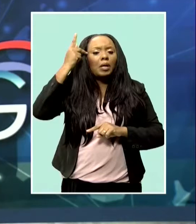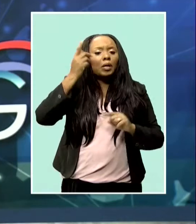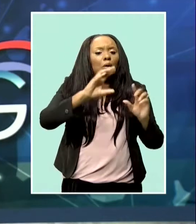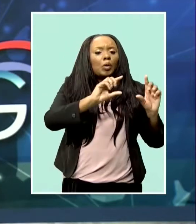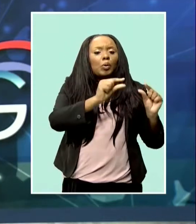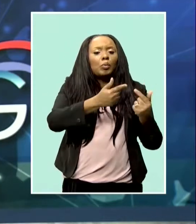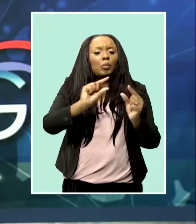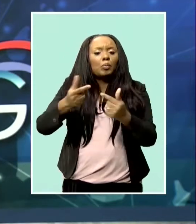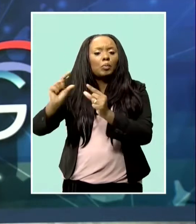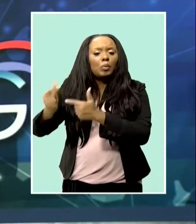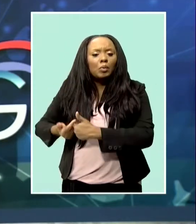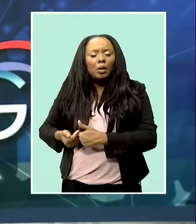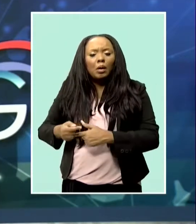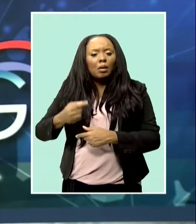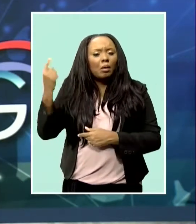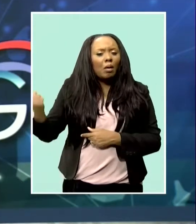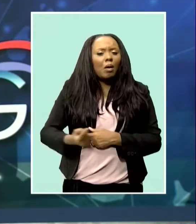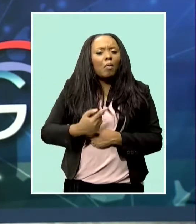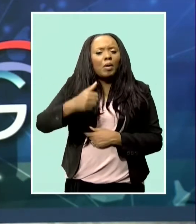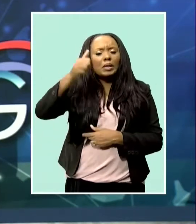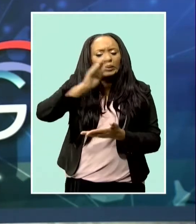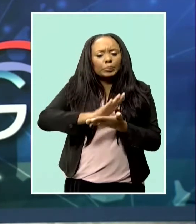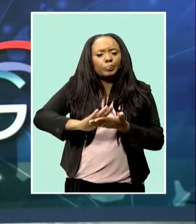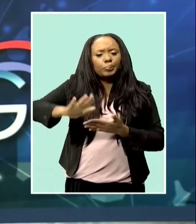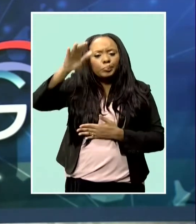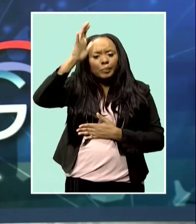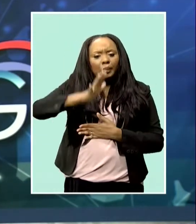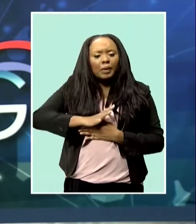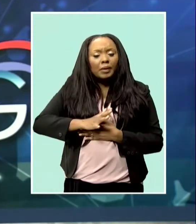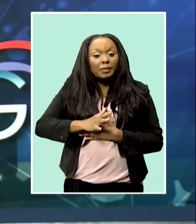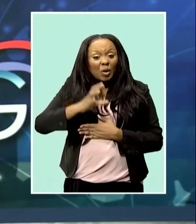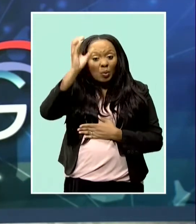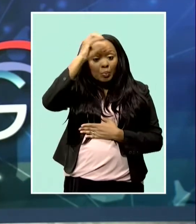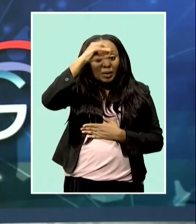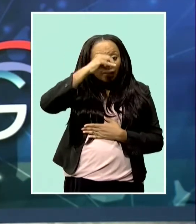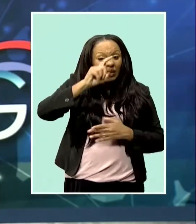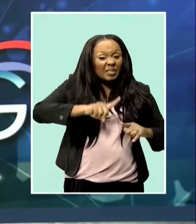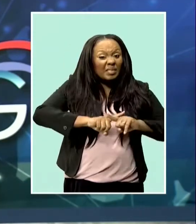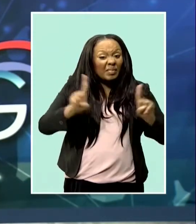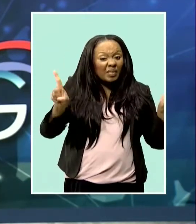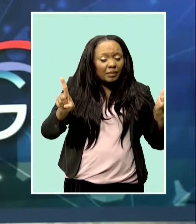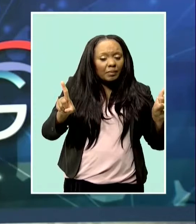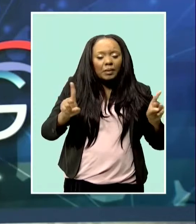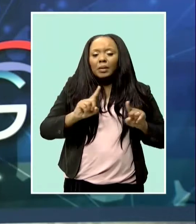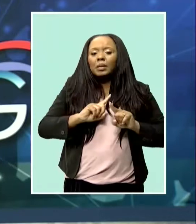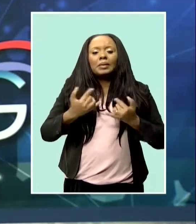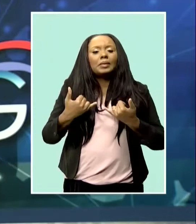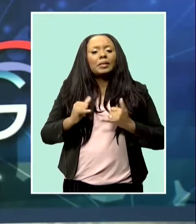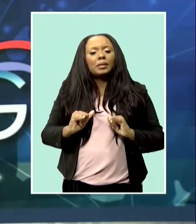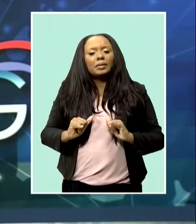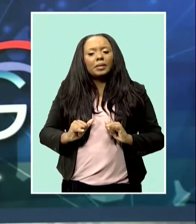the years and was always a gentleman, no matter how strongly opinions differed. She said for many, his